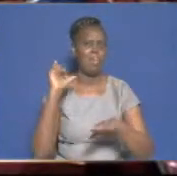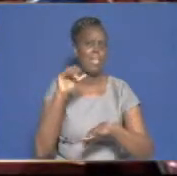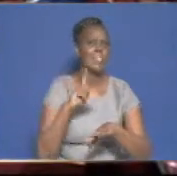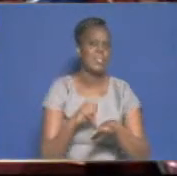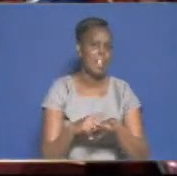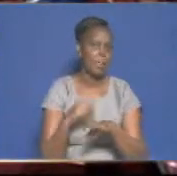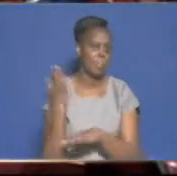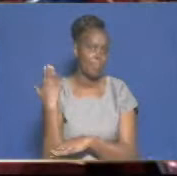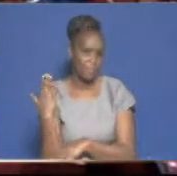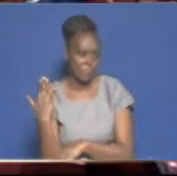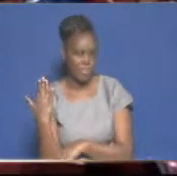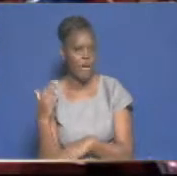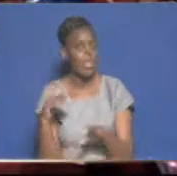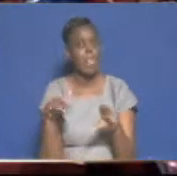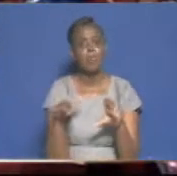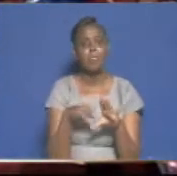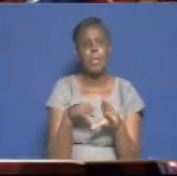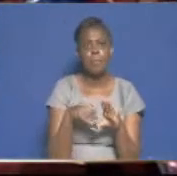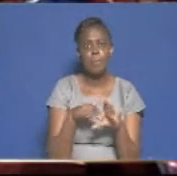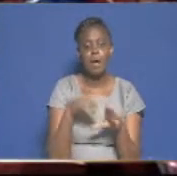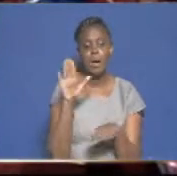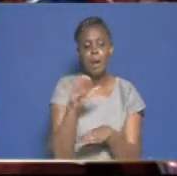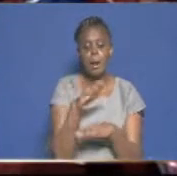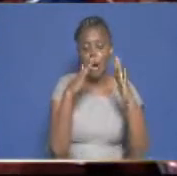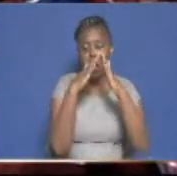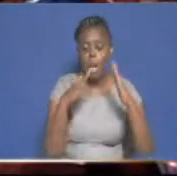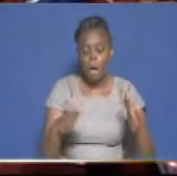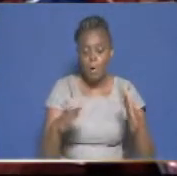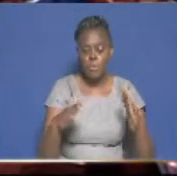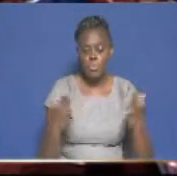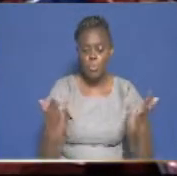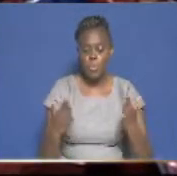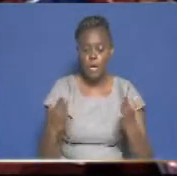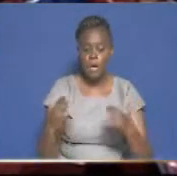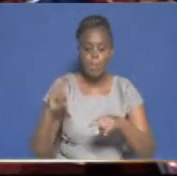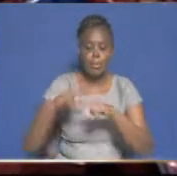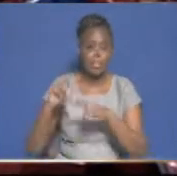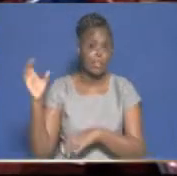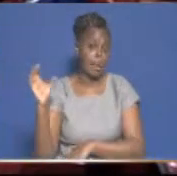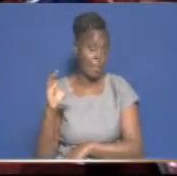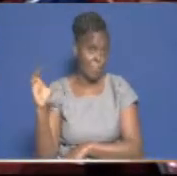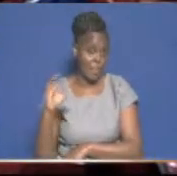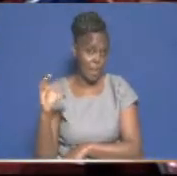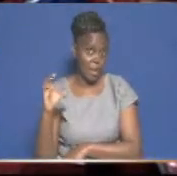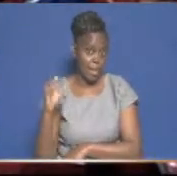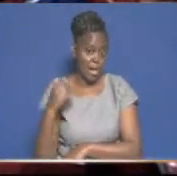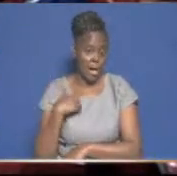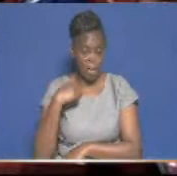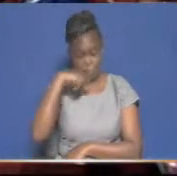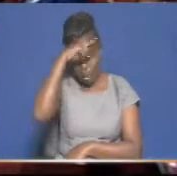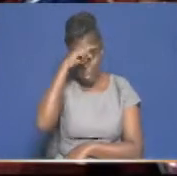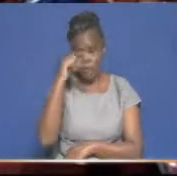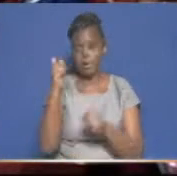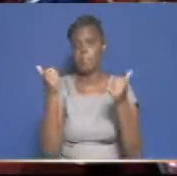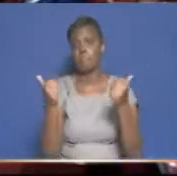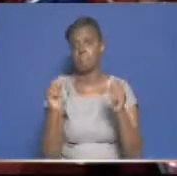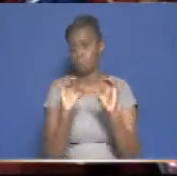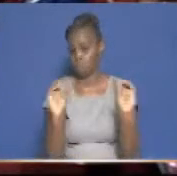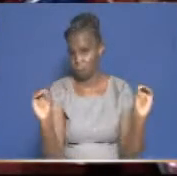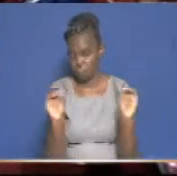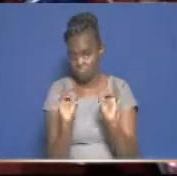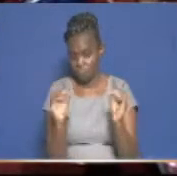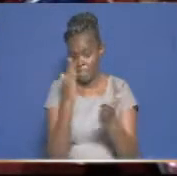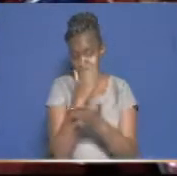there were members of this House who are in the cabinet who did not have degrees. There were